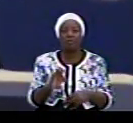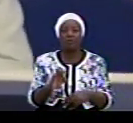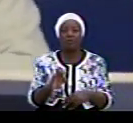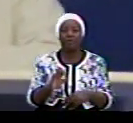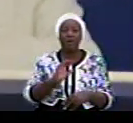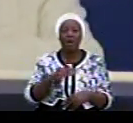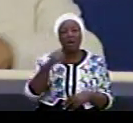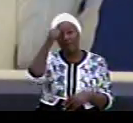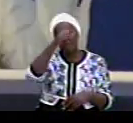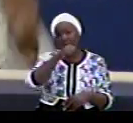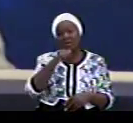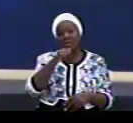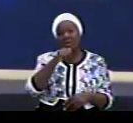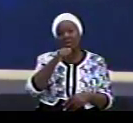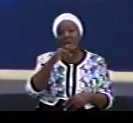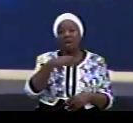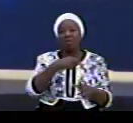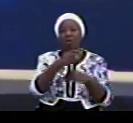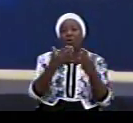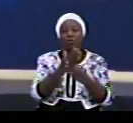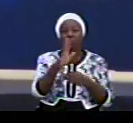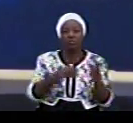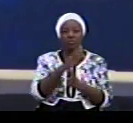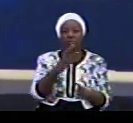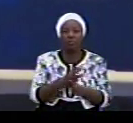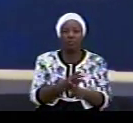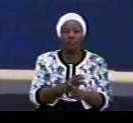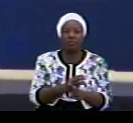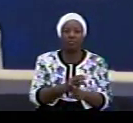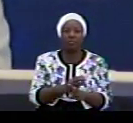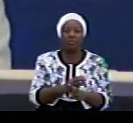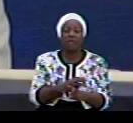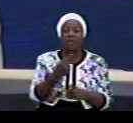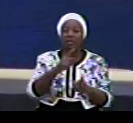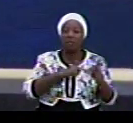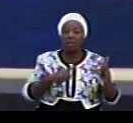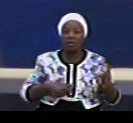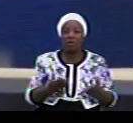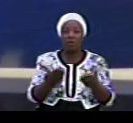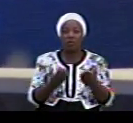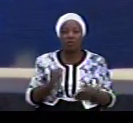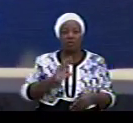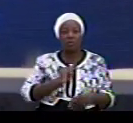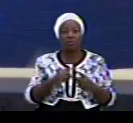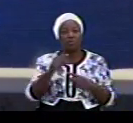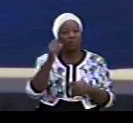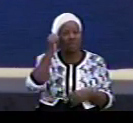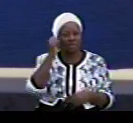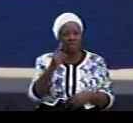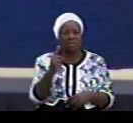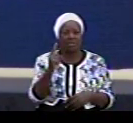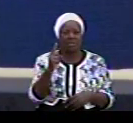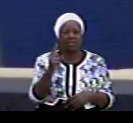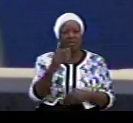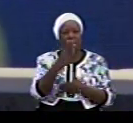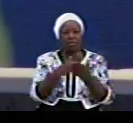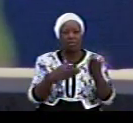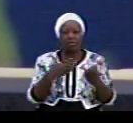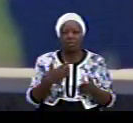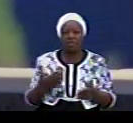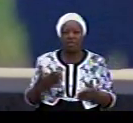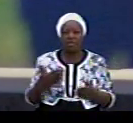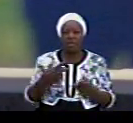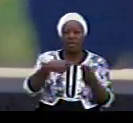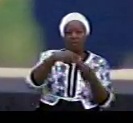Africa and the rest of the world. The Lord wants us to understand something